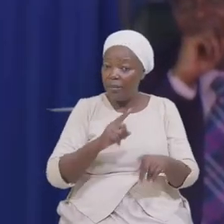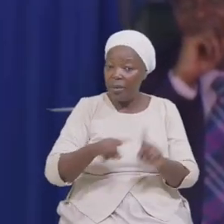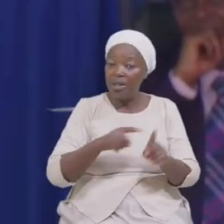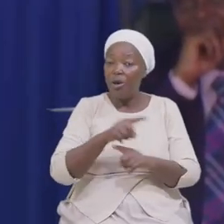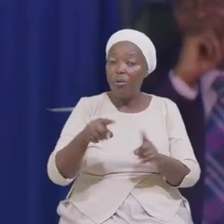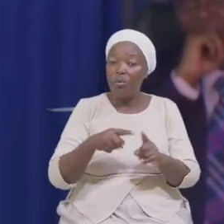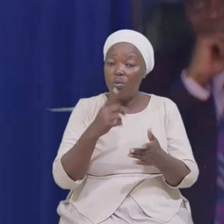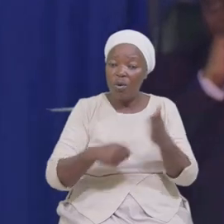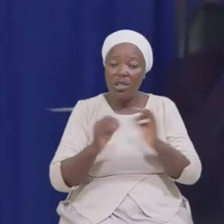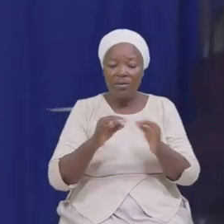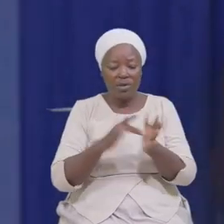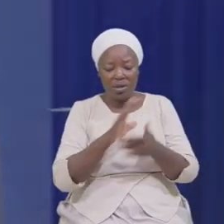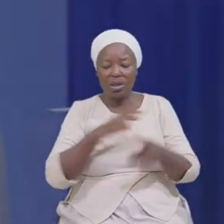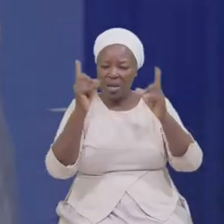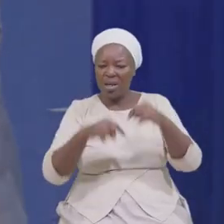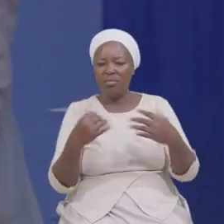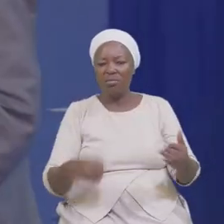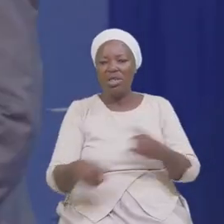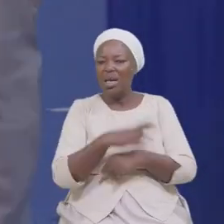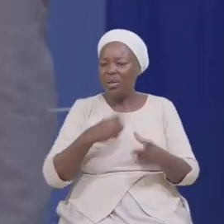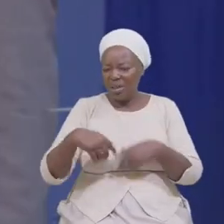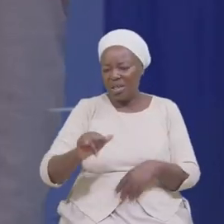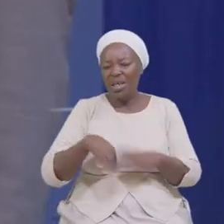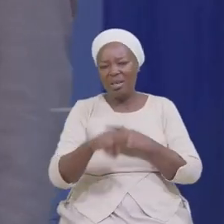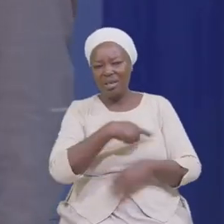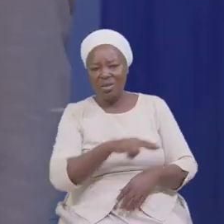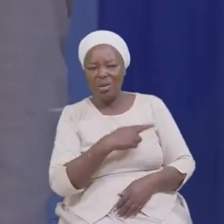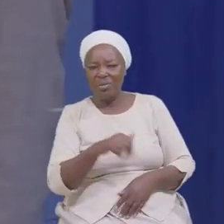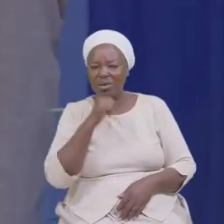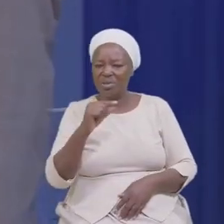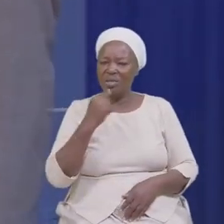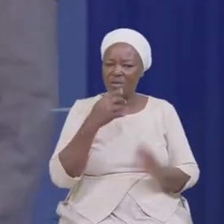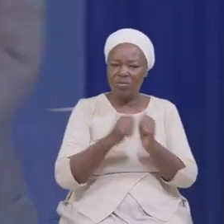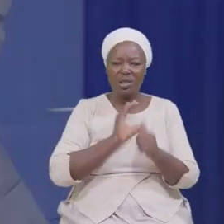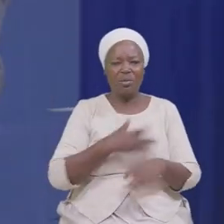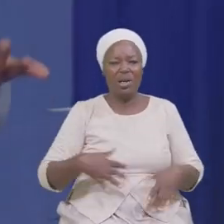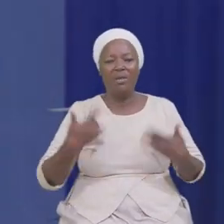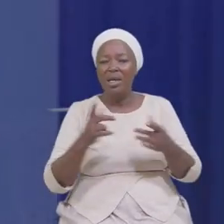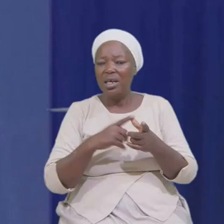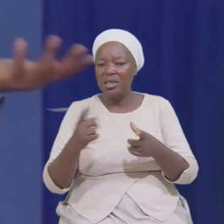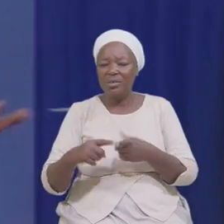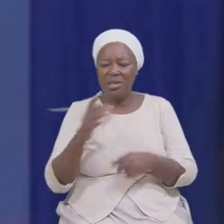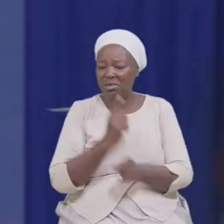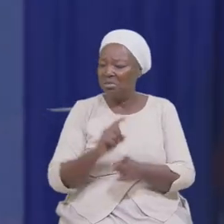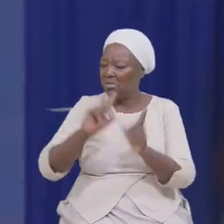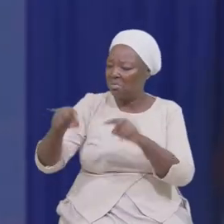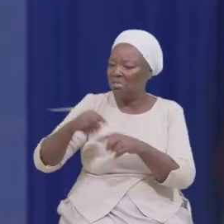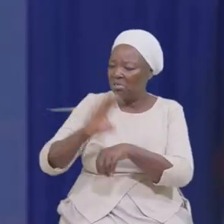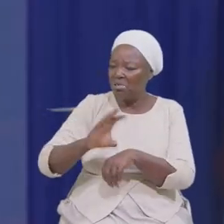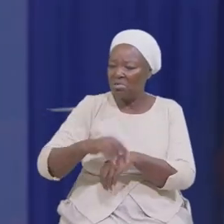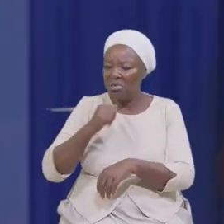it comes today and you're playing all your usual habitual game in religion? Why don't you say,